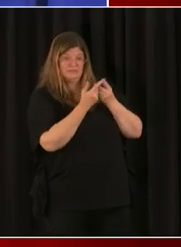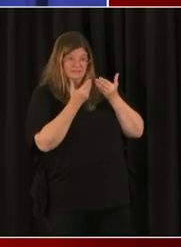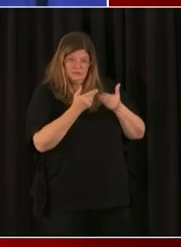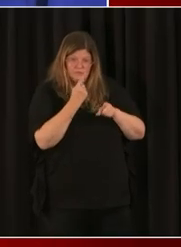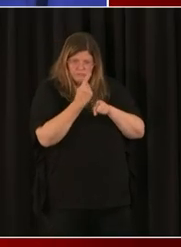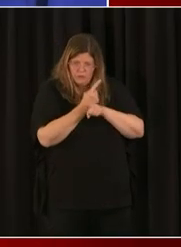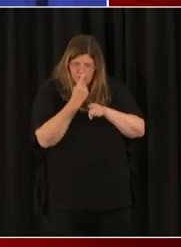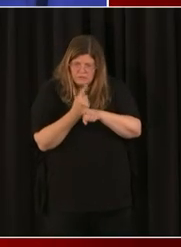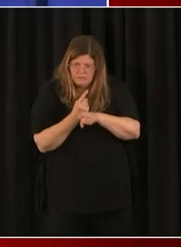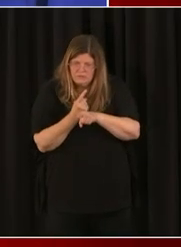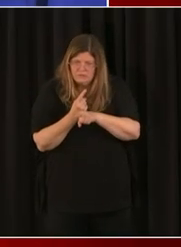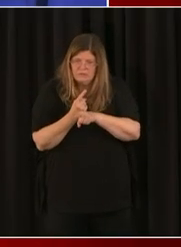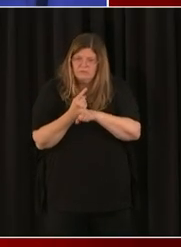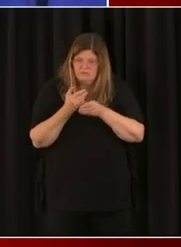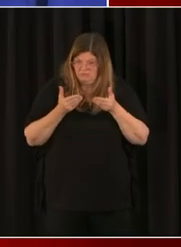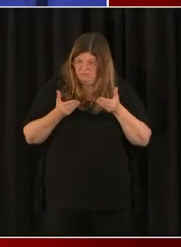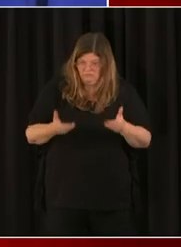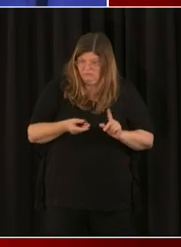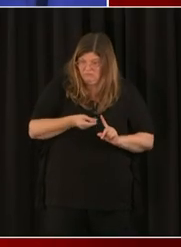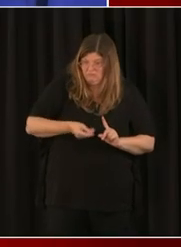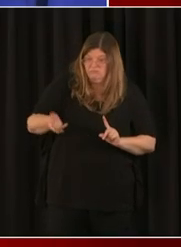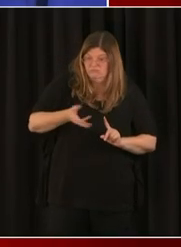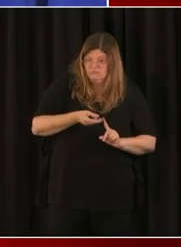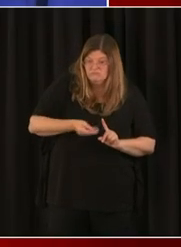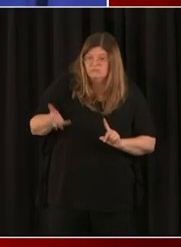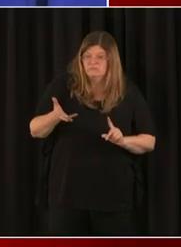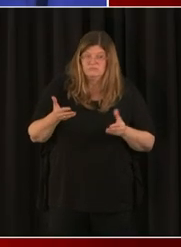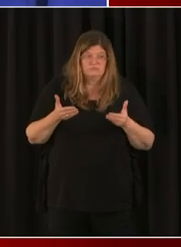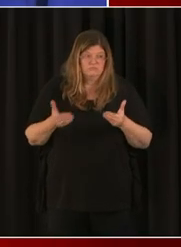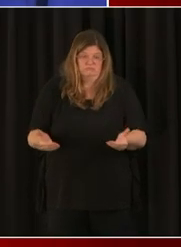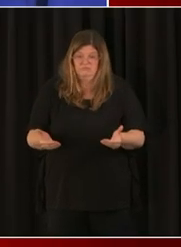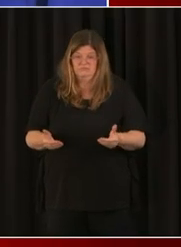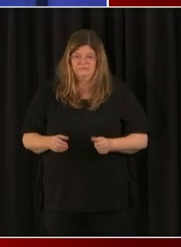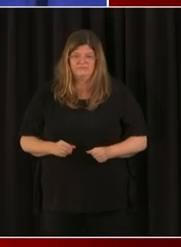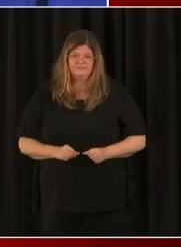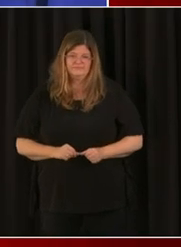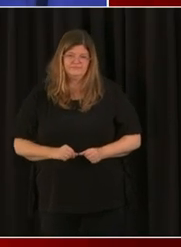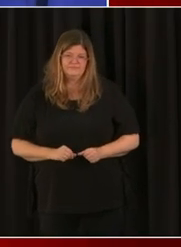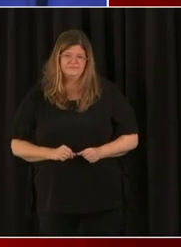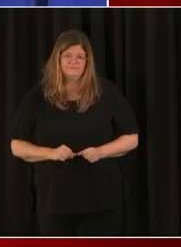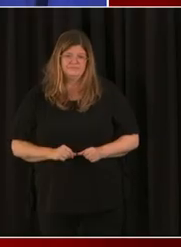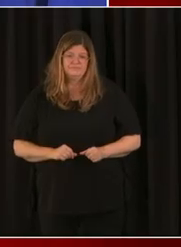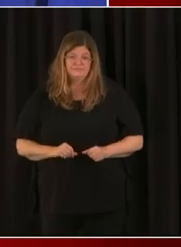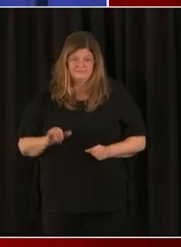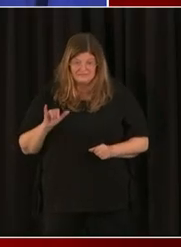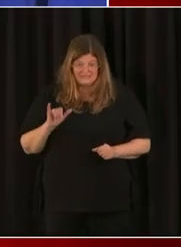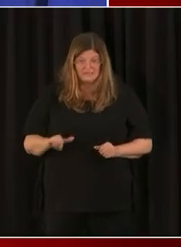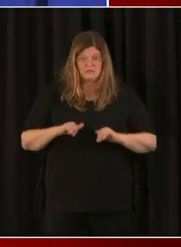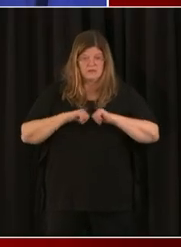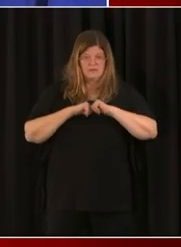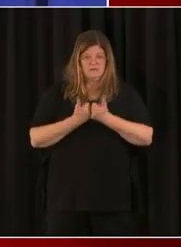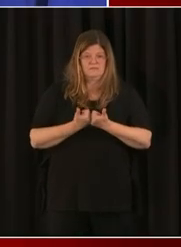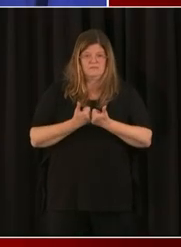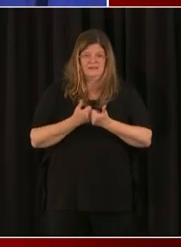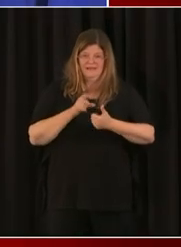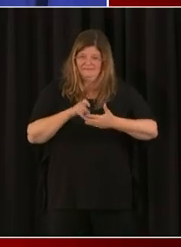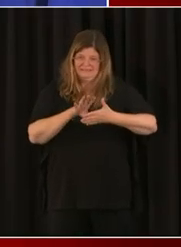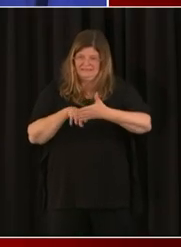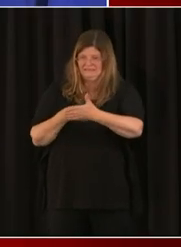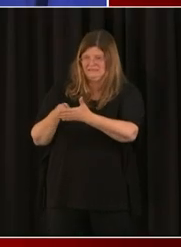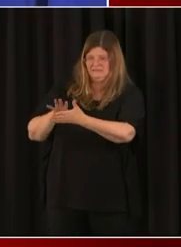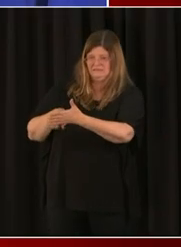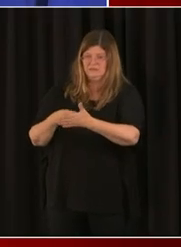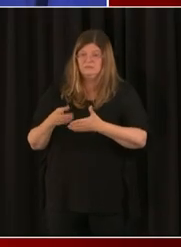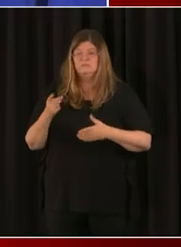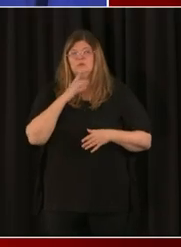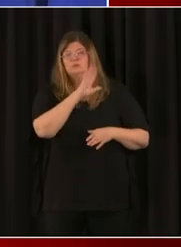appropriately, then I think that's where we are with how we have to schedule right now.